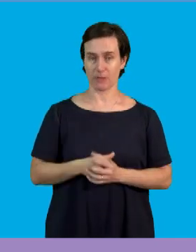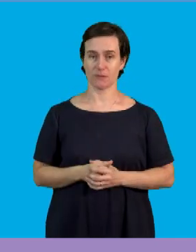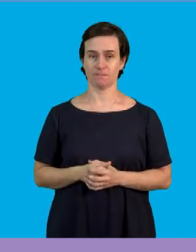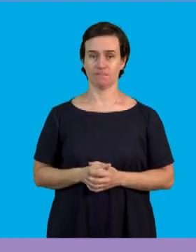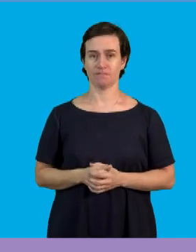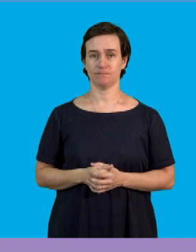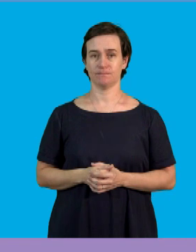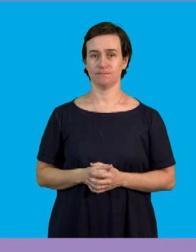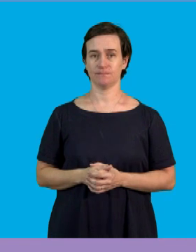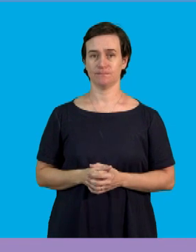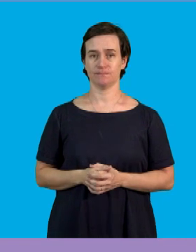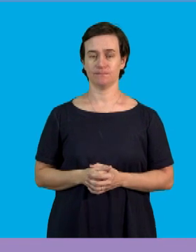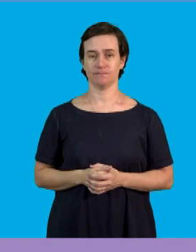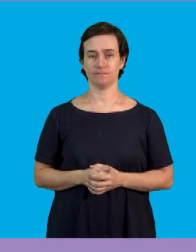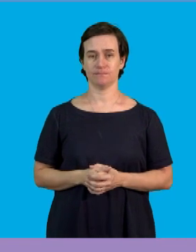the factors.